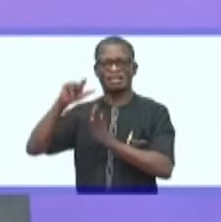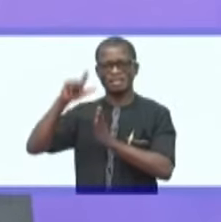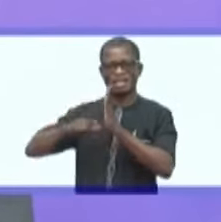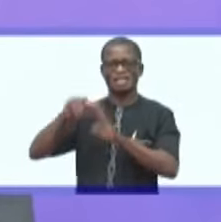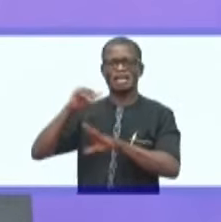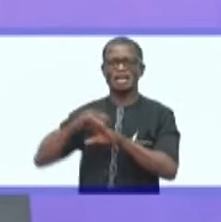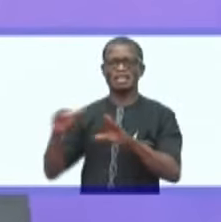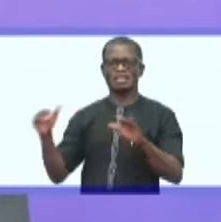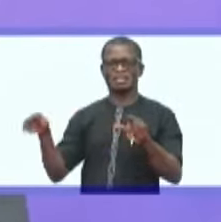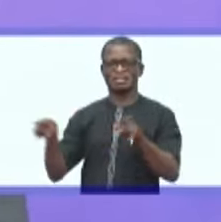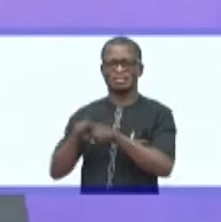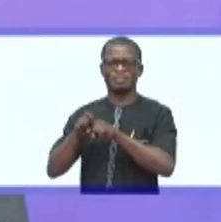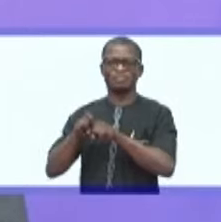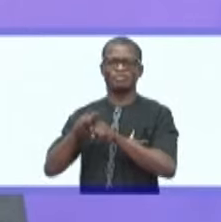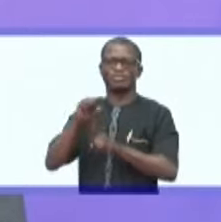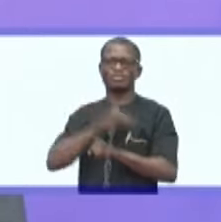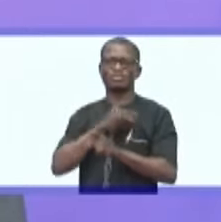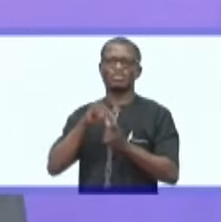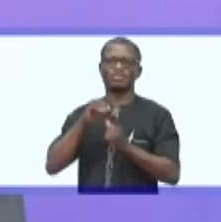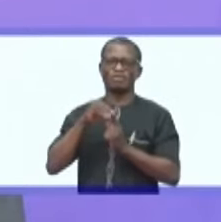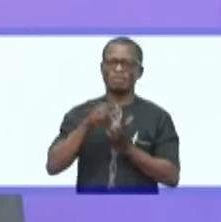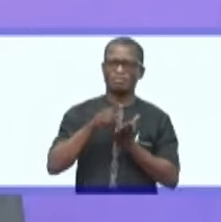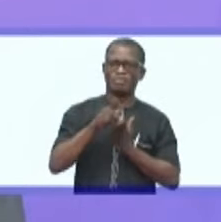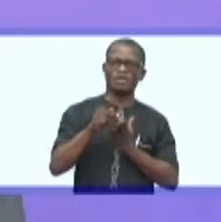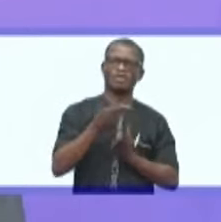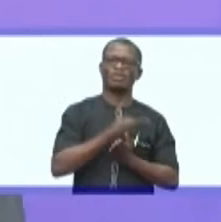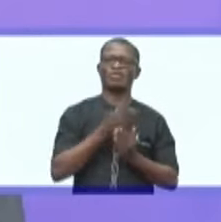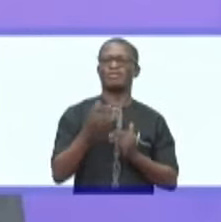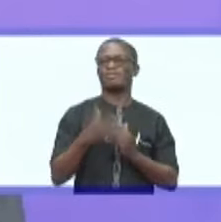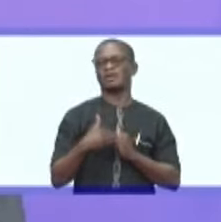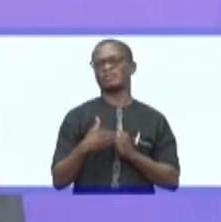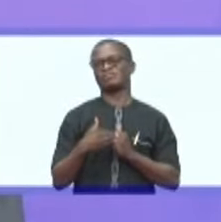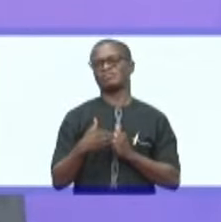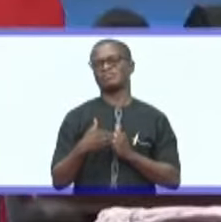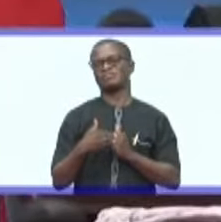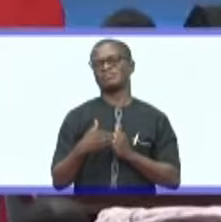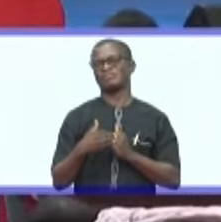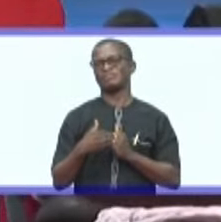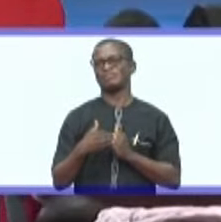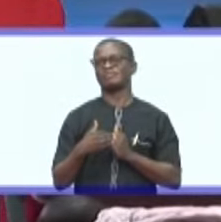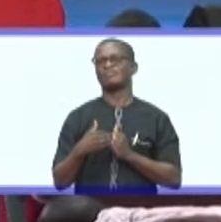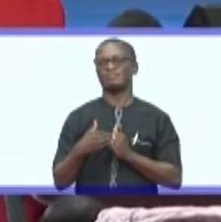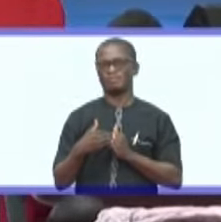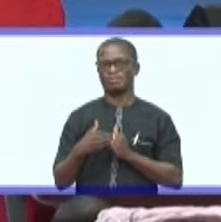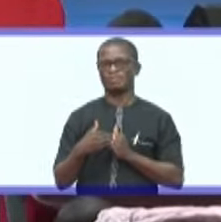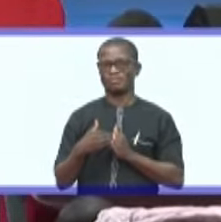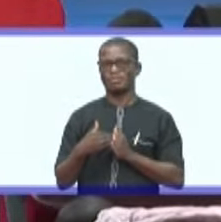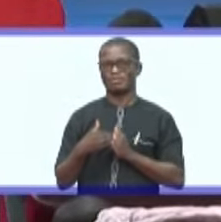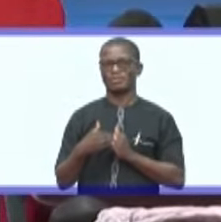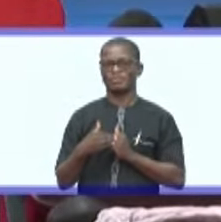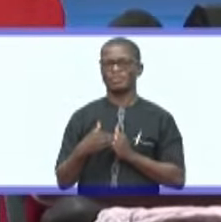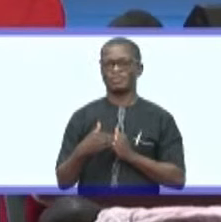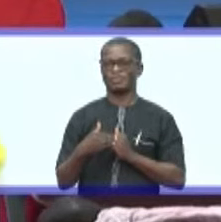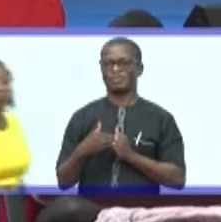quality, or you give us back our 90%. All right. A lot of Nigerians are